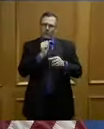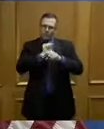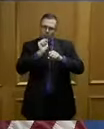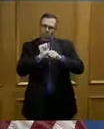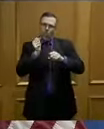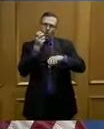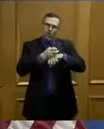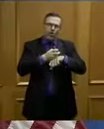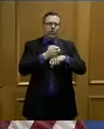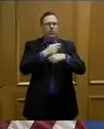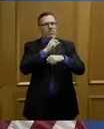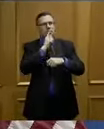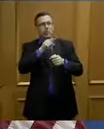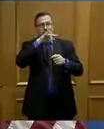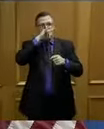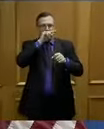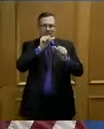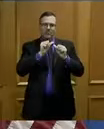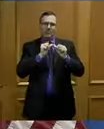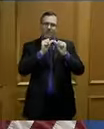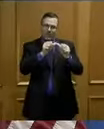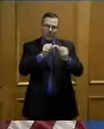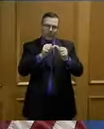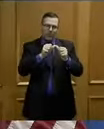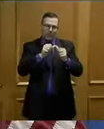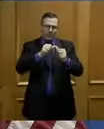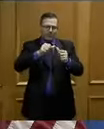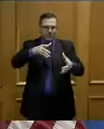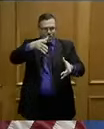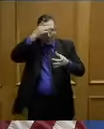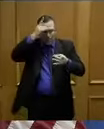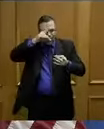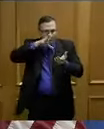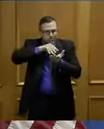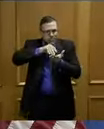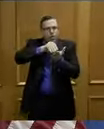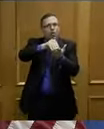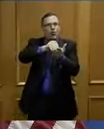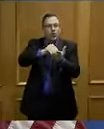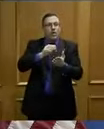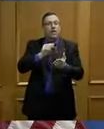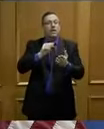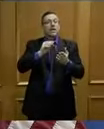while we have these school closures, and we will reevaluate school closure